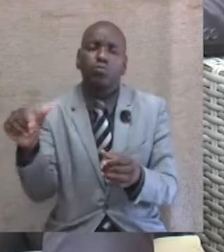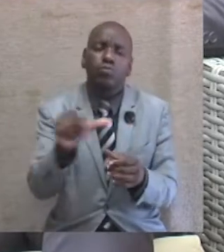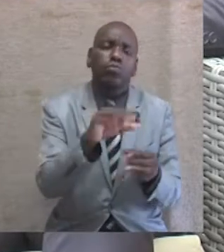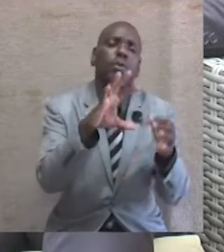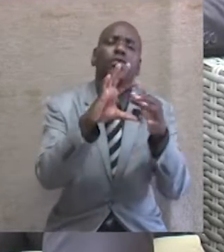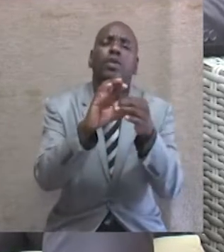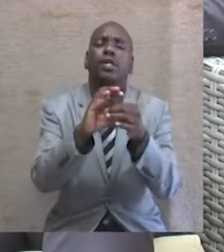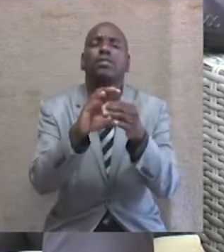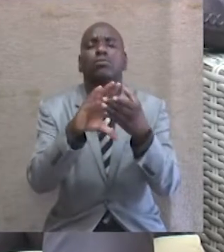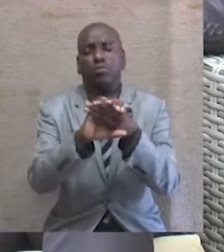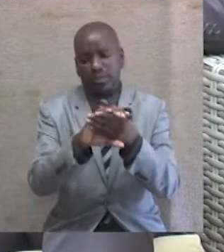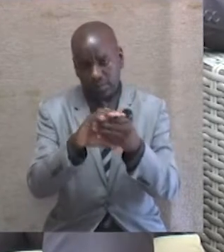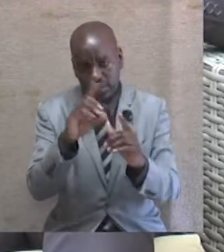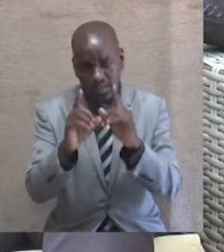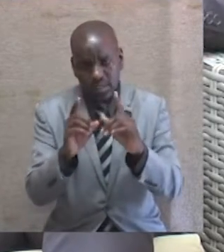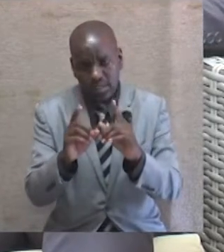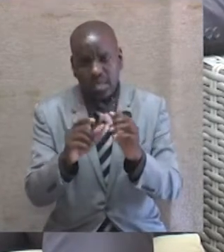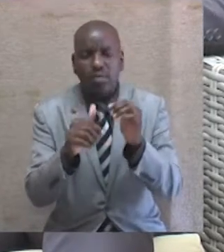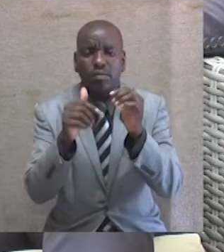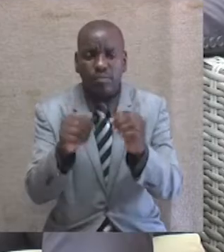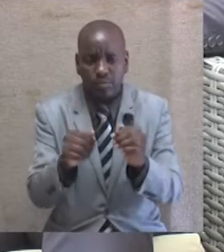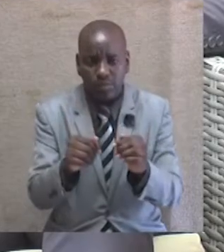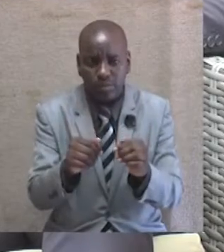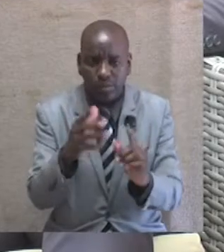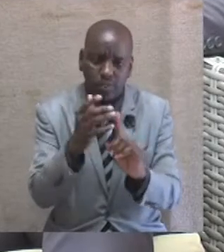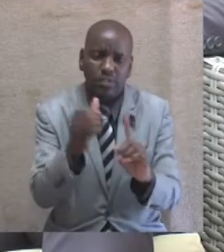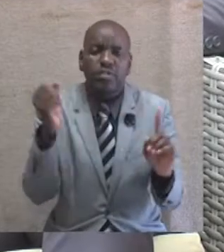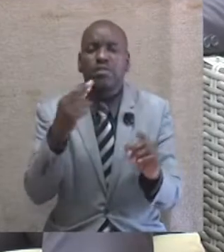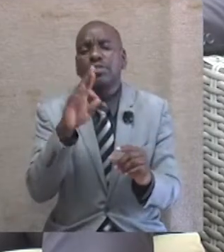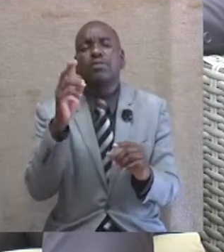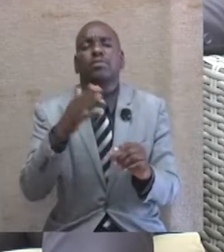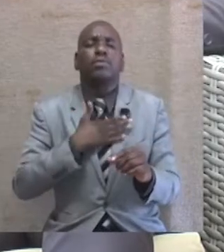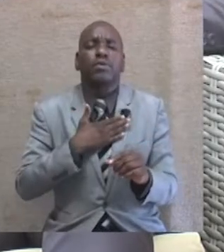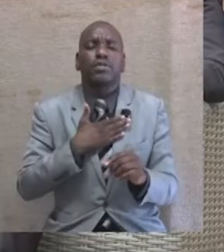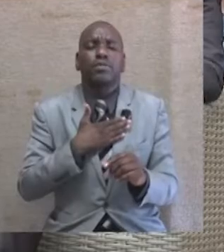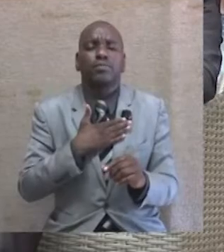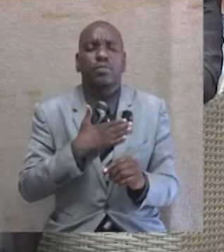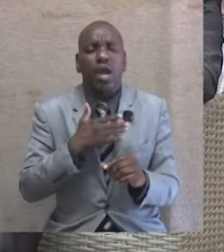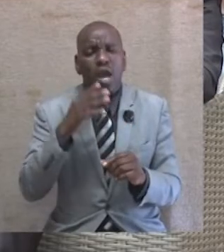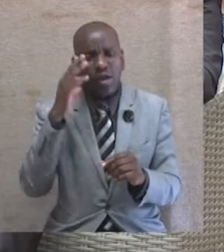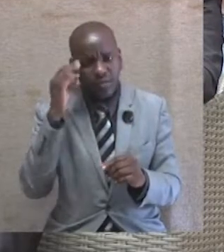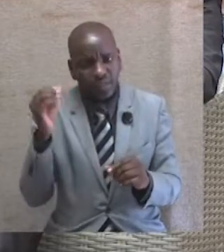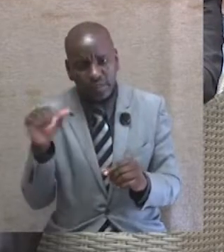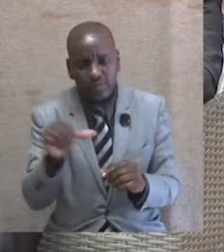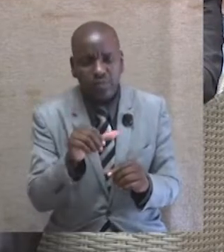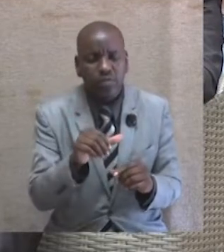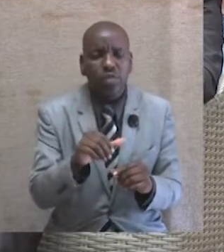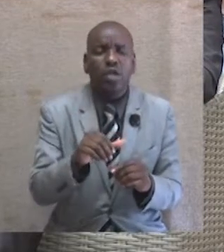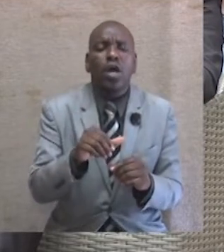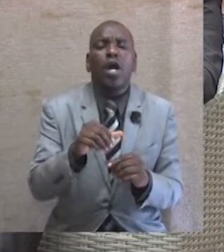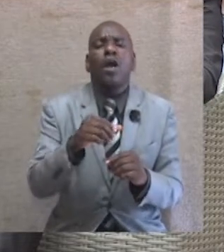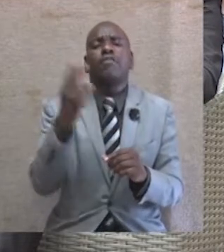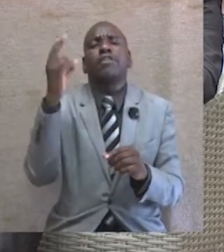heads together, and our concerted efforts at the end of the day will achieve the results that we want. Not forgetting to mention the